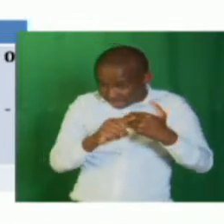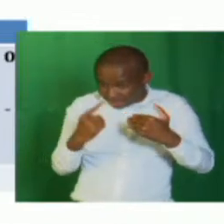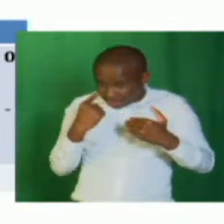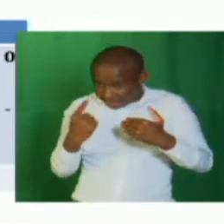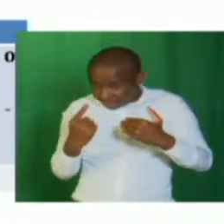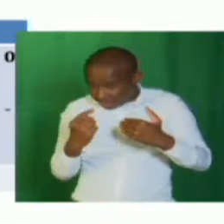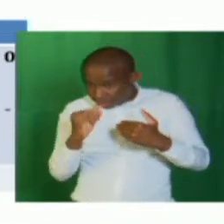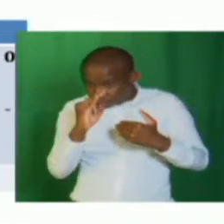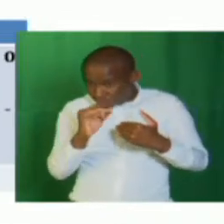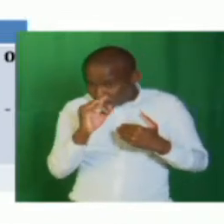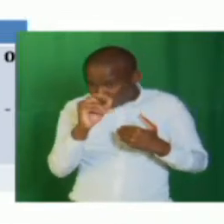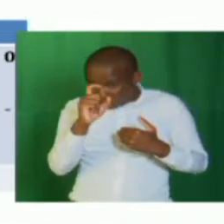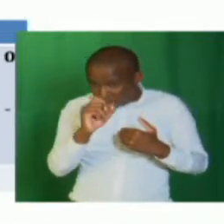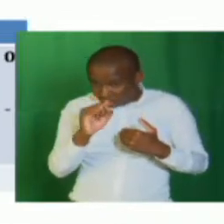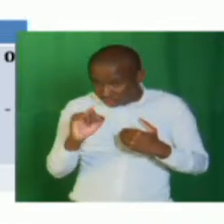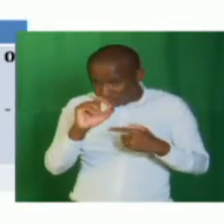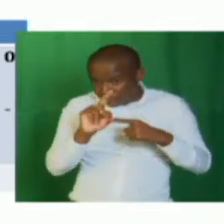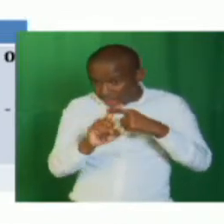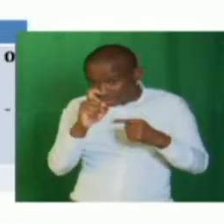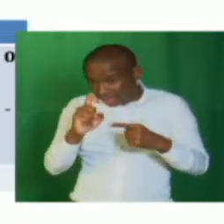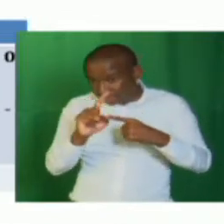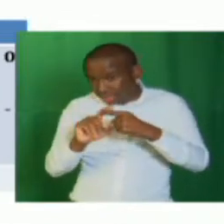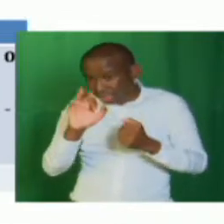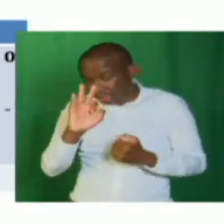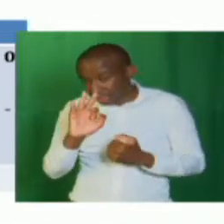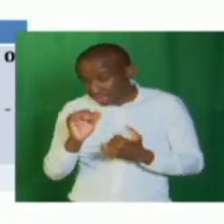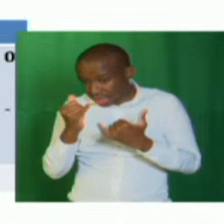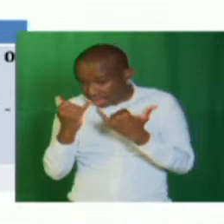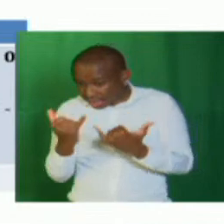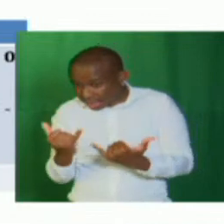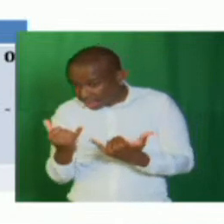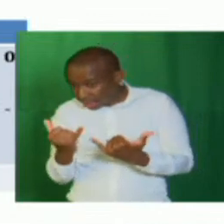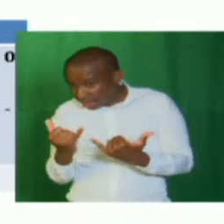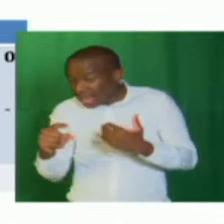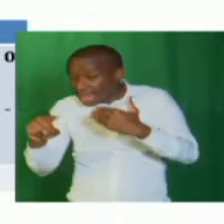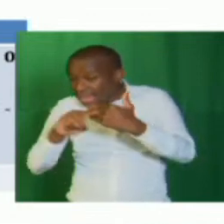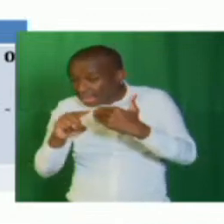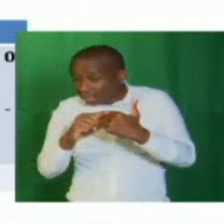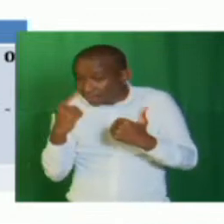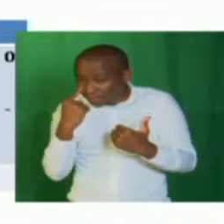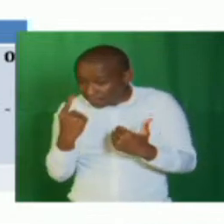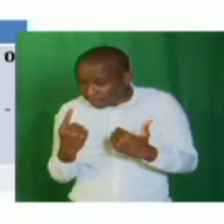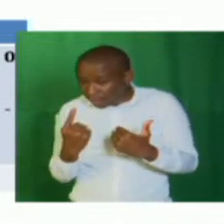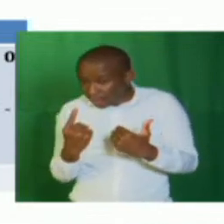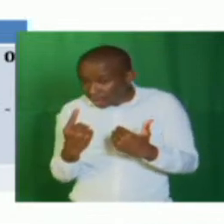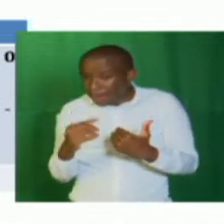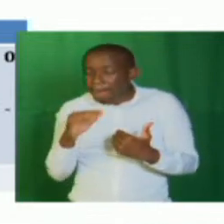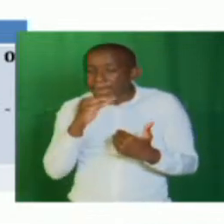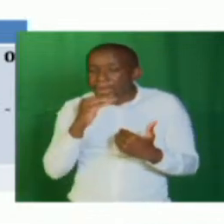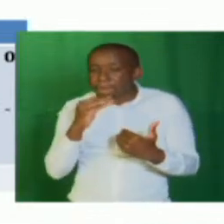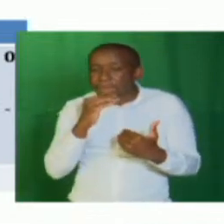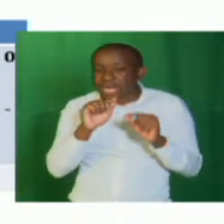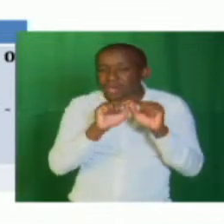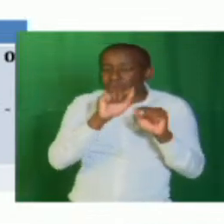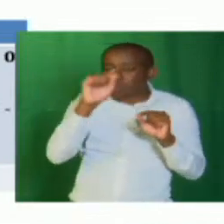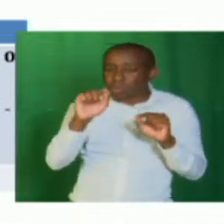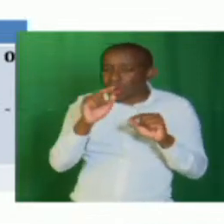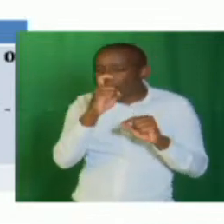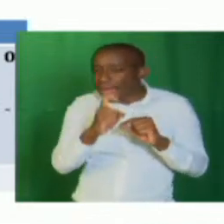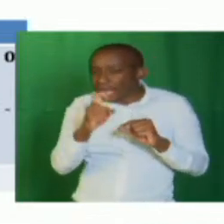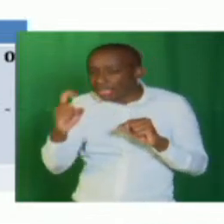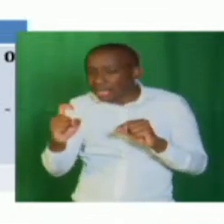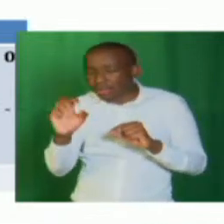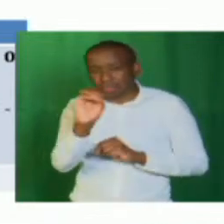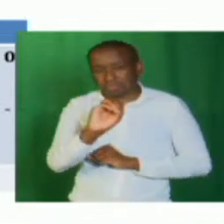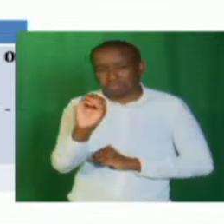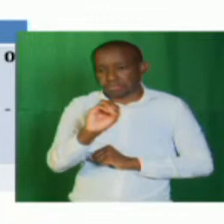2x squared plus x plus 3. So when the discriminant is negative, then the number of roots will be 0. You won't have any